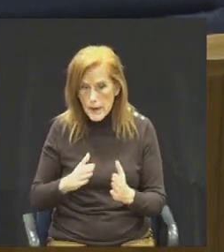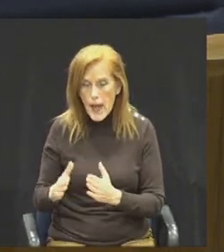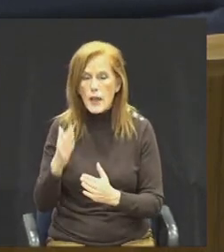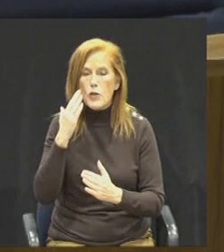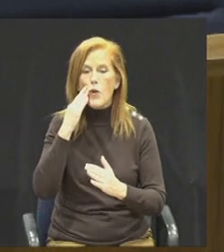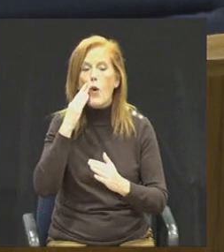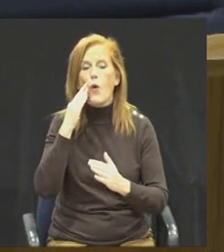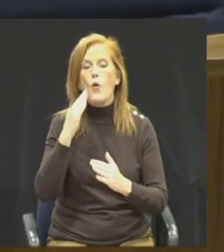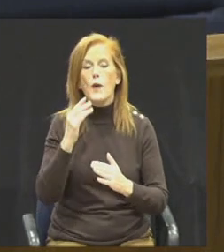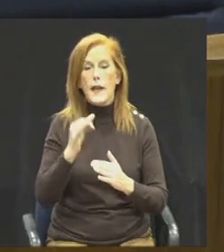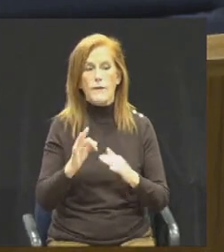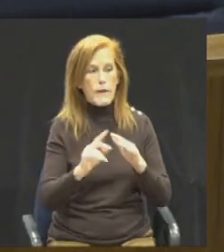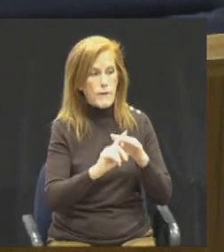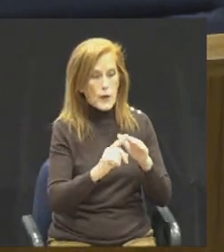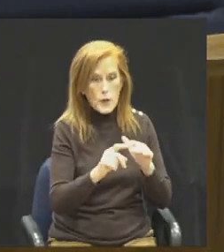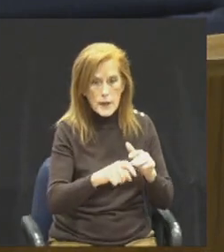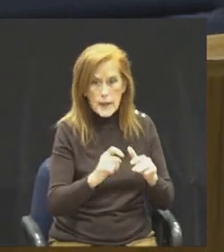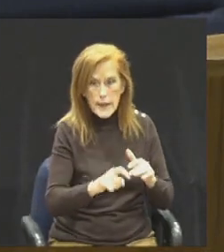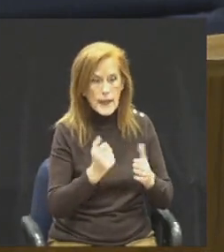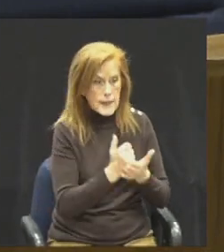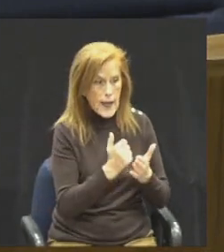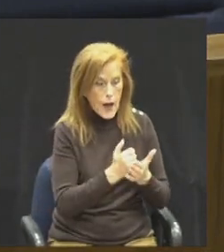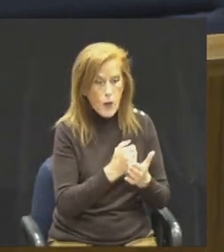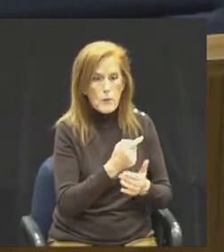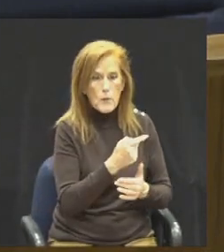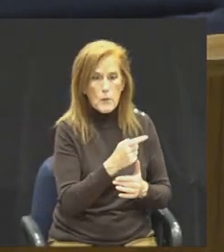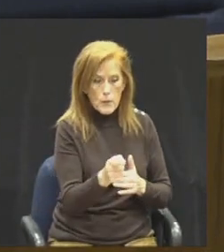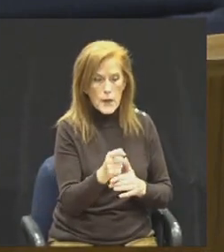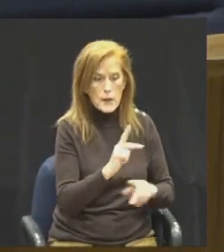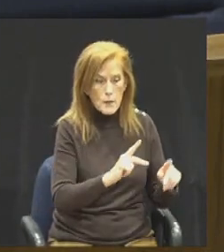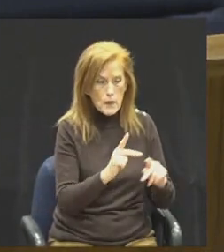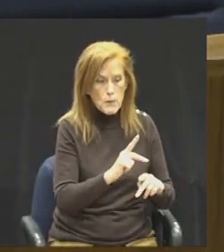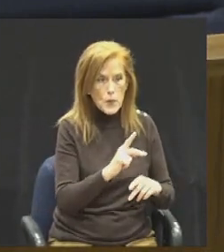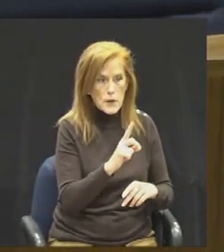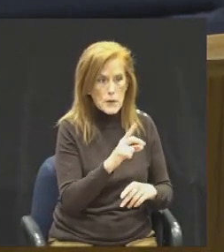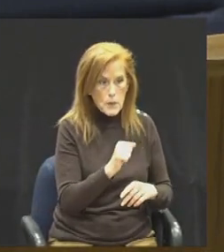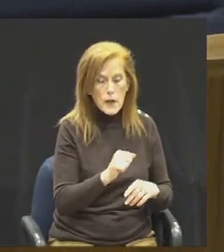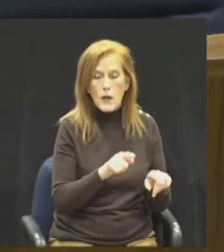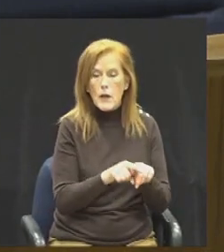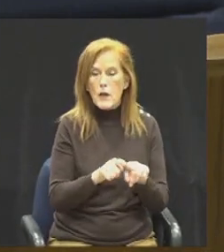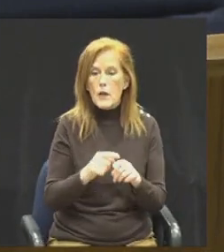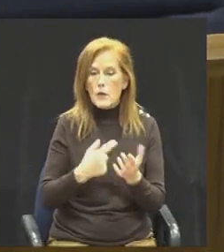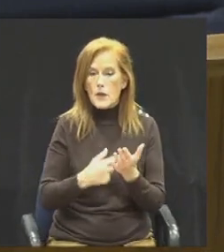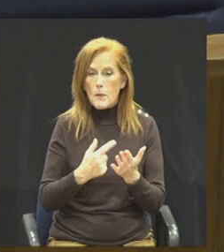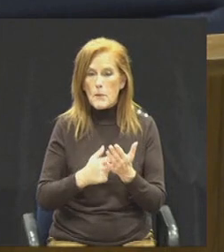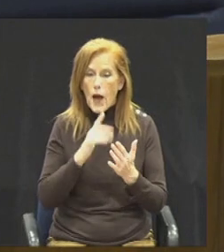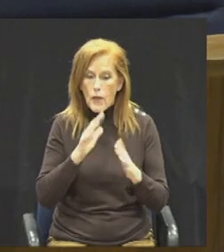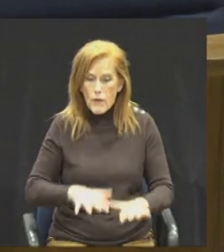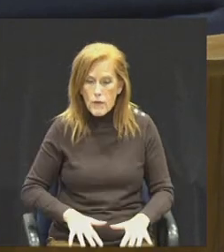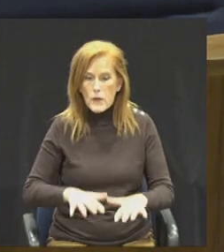disabilities if an evacuation is needed. Or mm-hmm. we were talking heavily about the floods that hit in 2019 here and